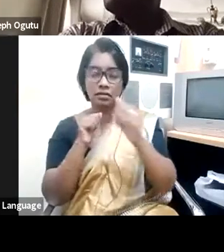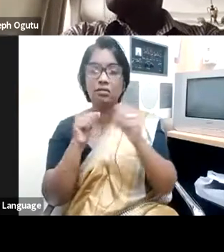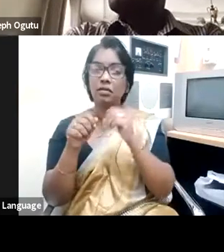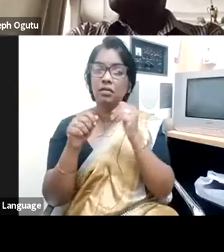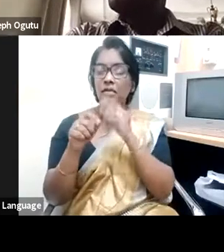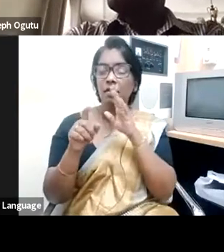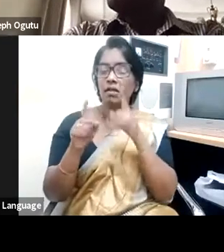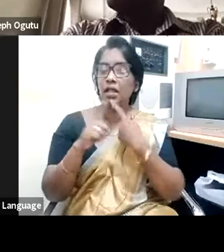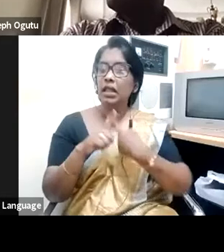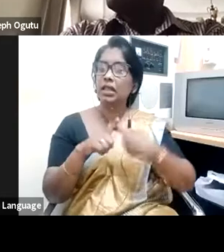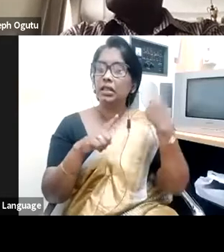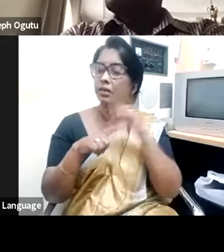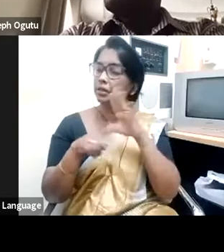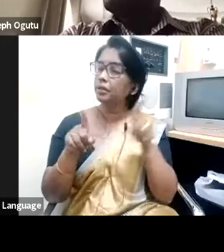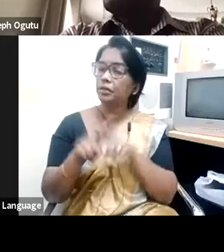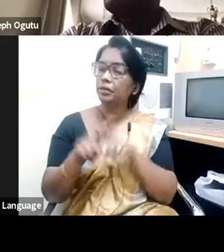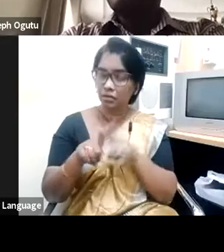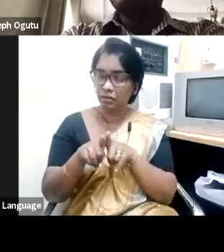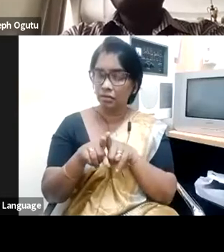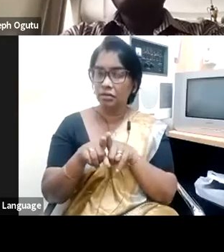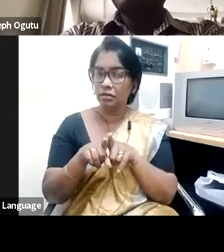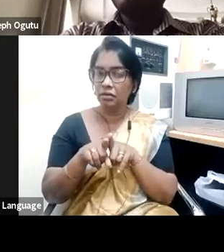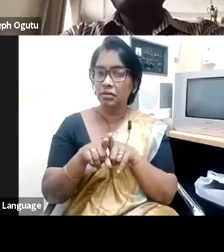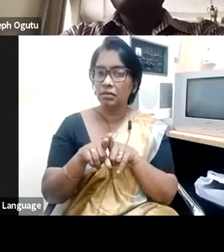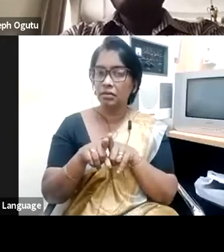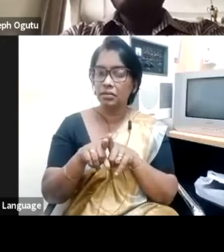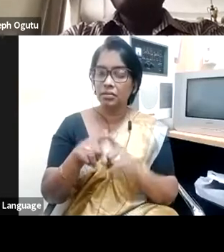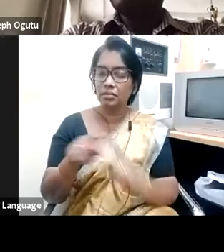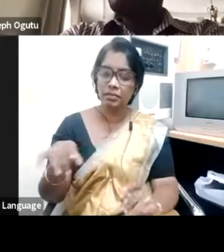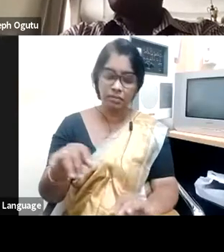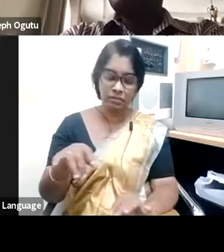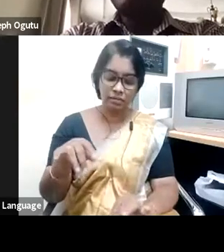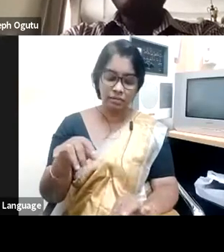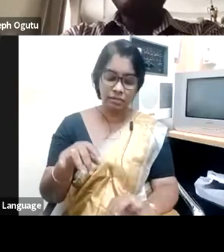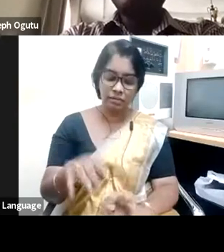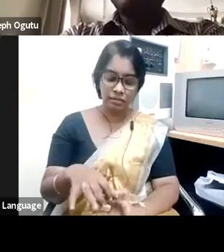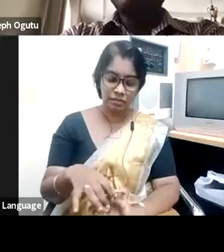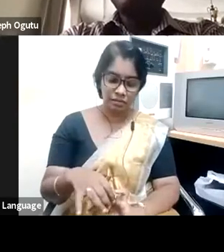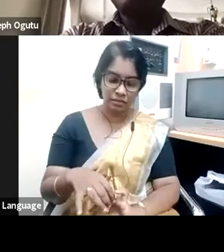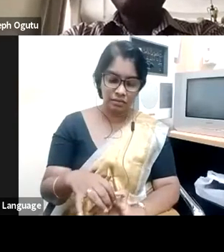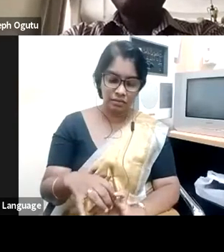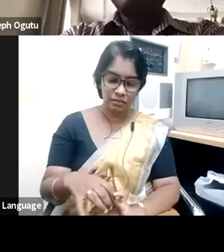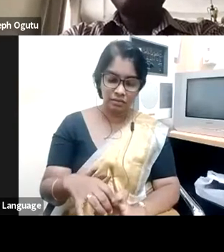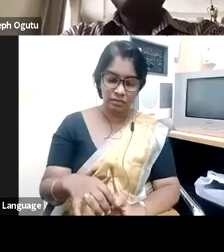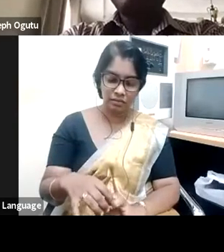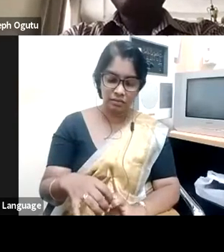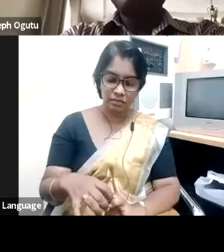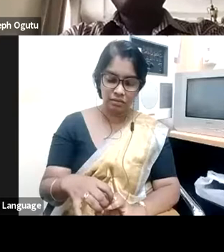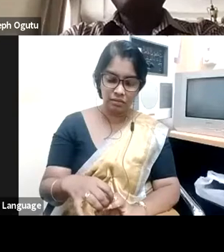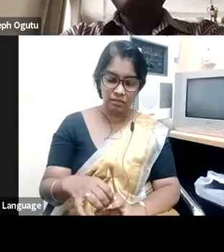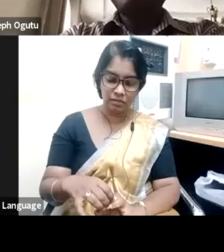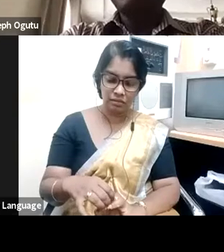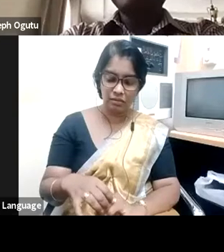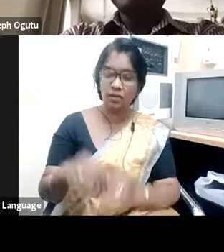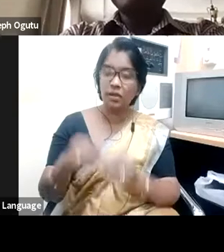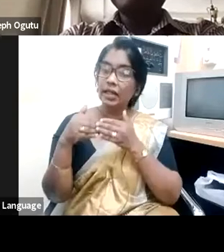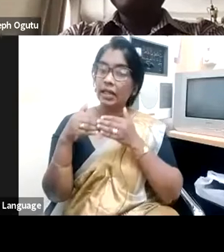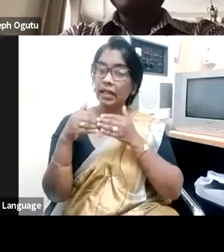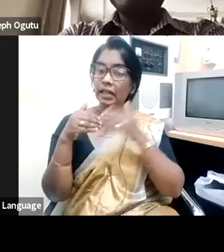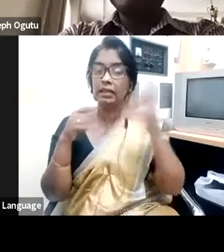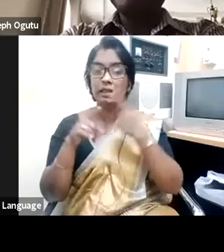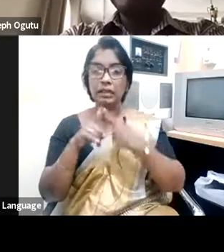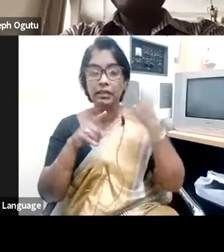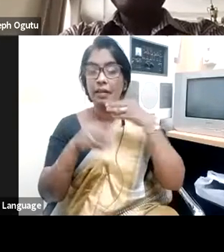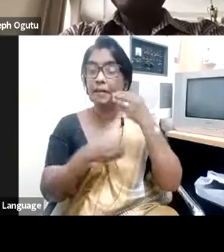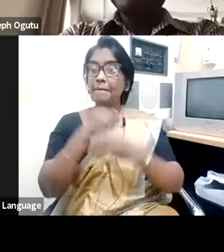that electric light did not come as a result of continuous upgrades of candles. So no matter how fast you upgrade